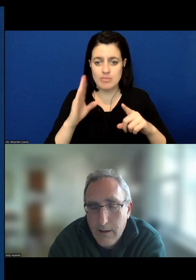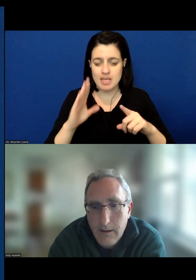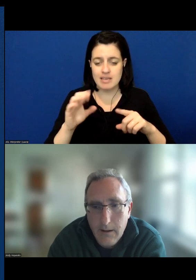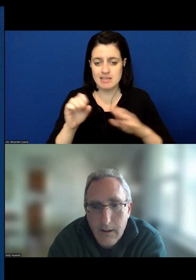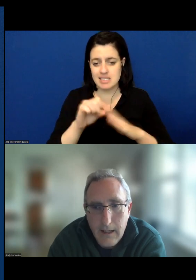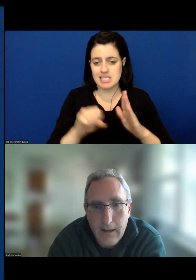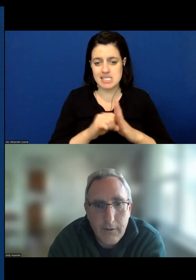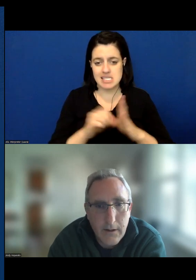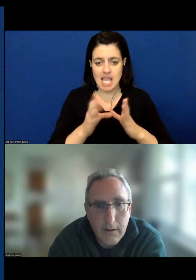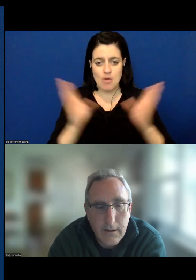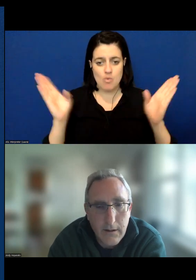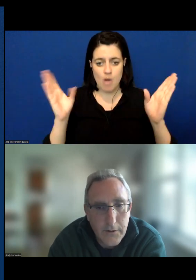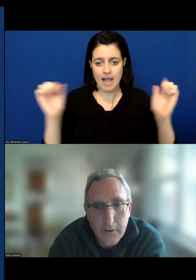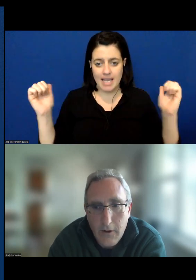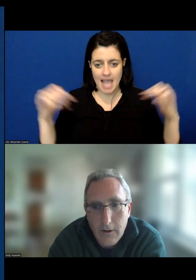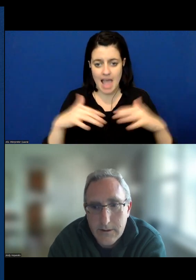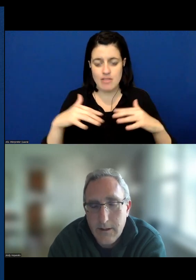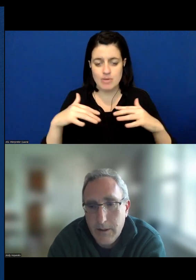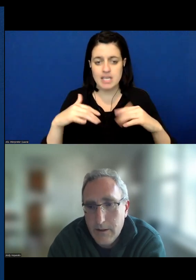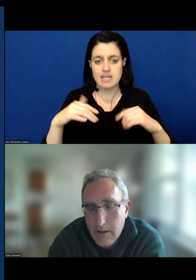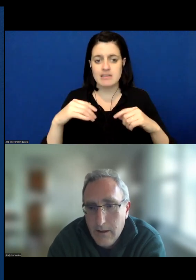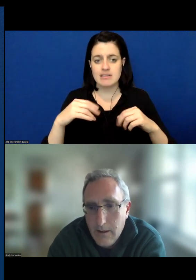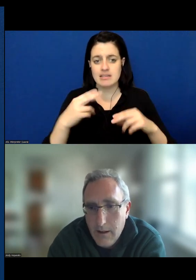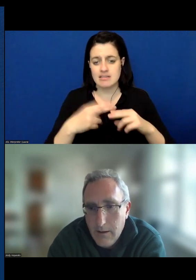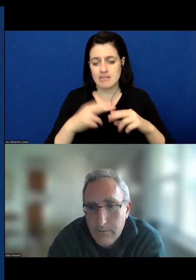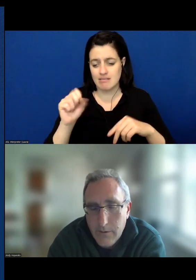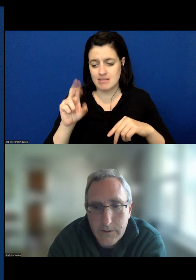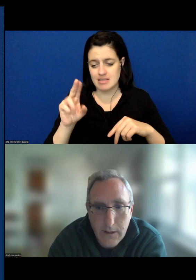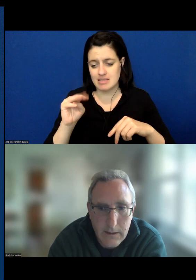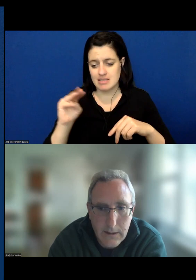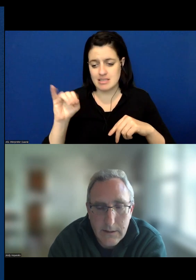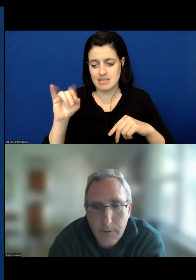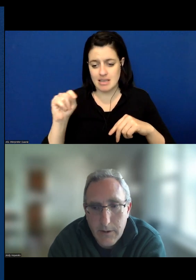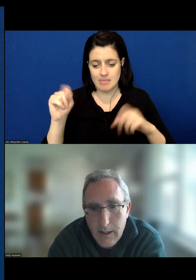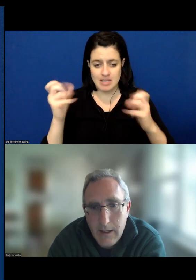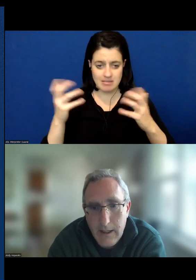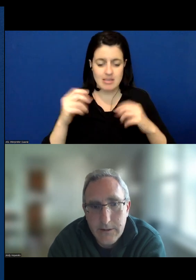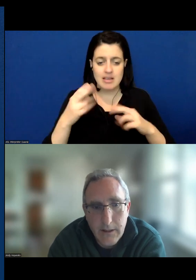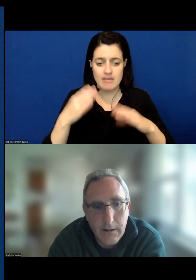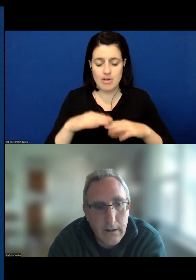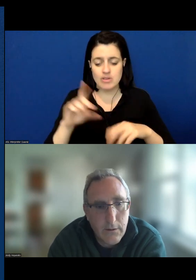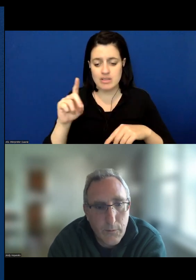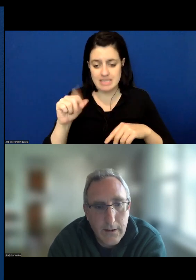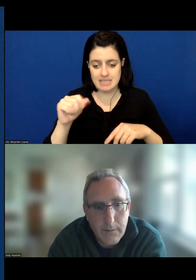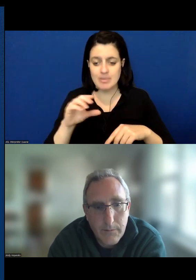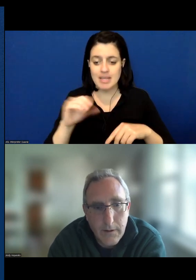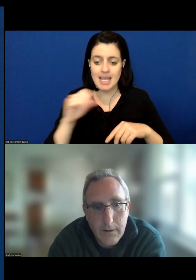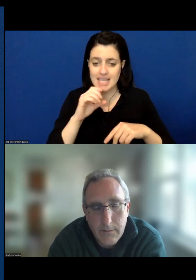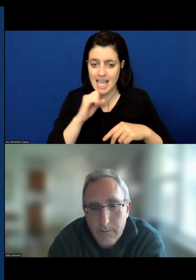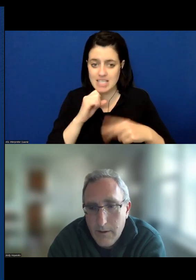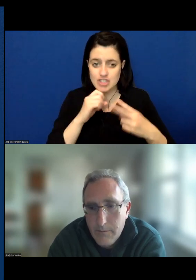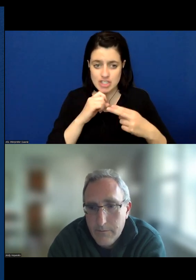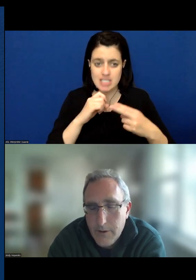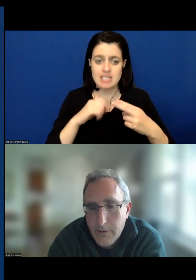statewide gathering. You could call it a summit focused on disability and aging, with